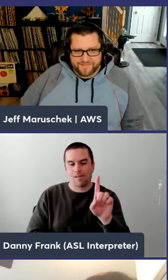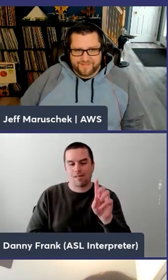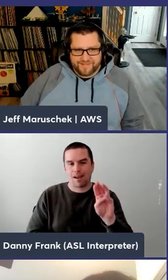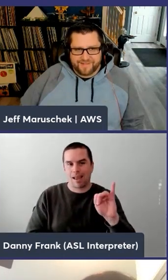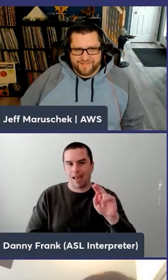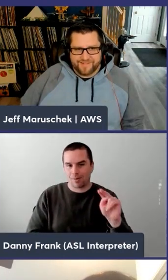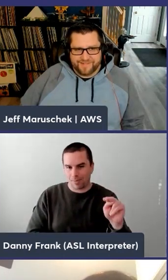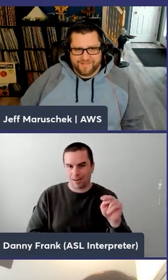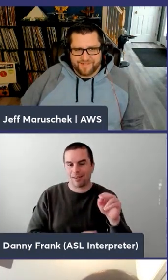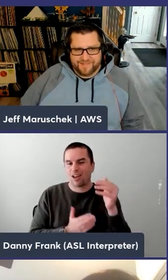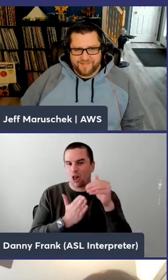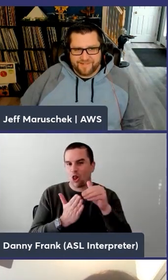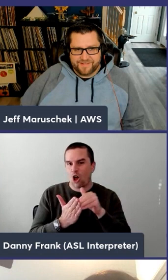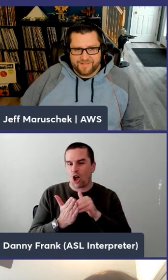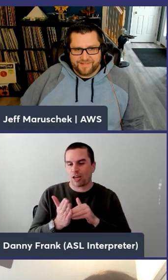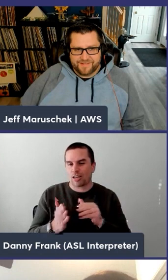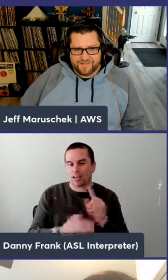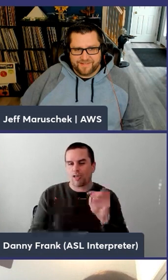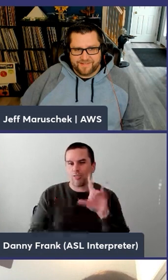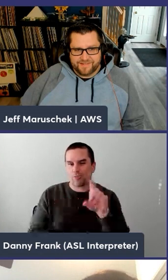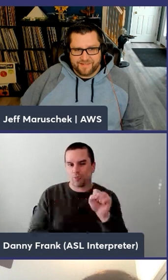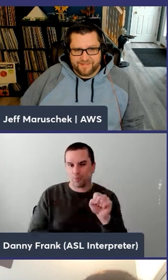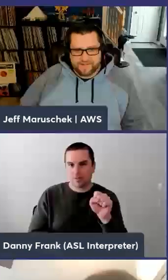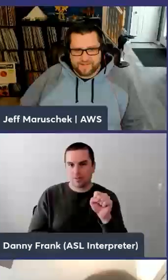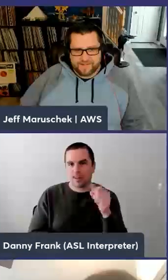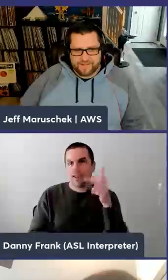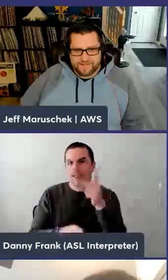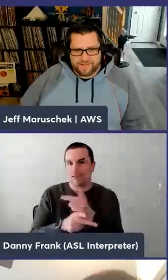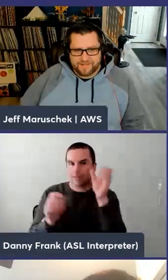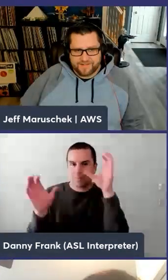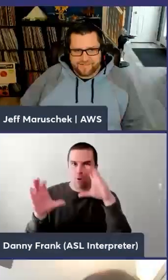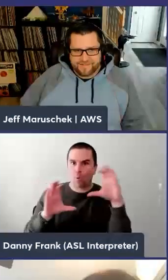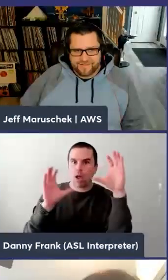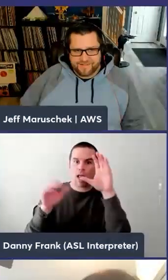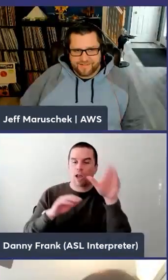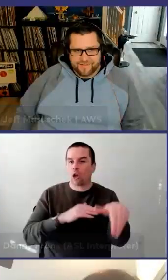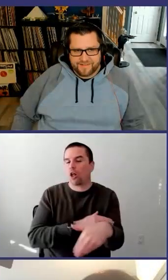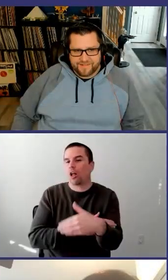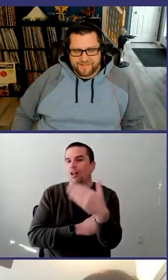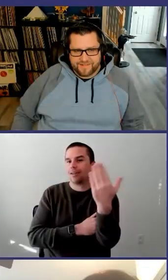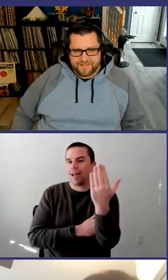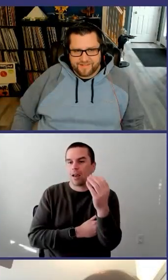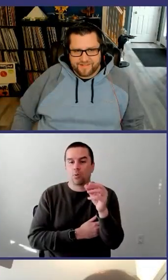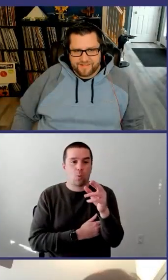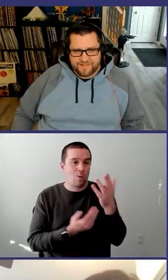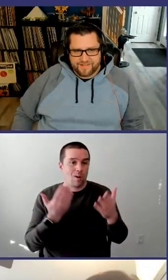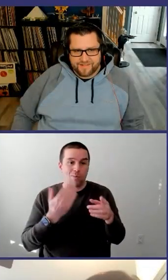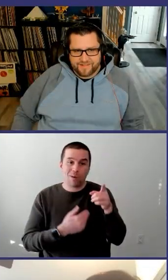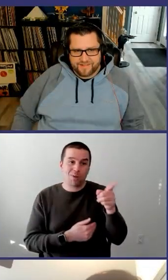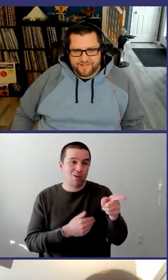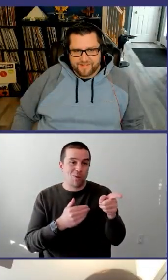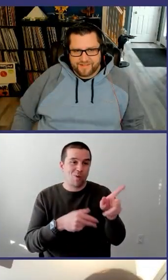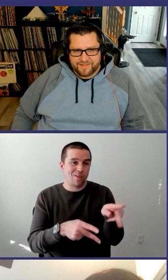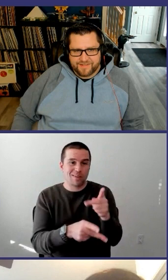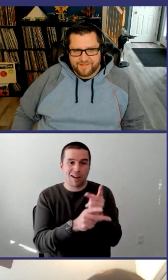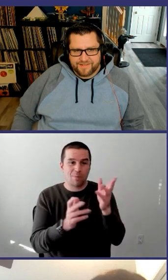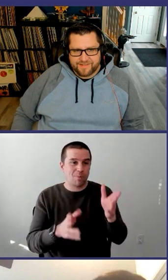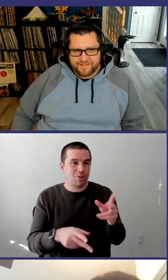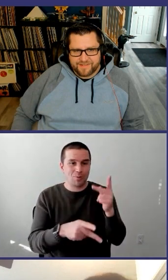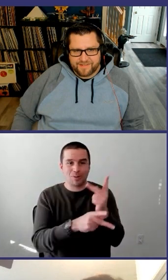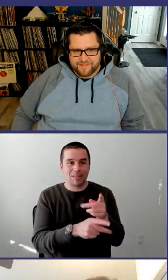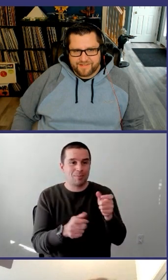night, and Right. Exactly. or you might be the person that keeps the administrator up at night. Who